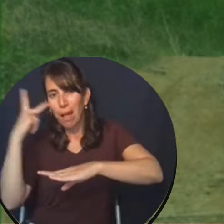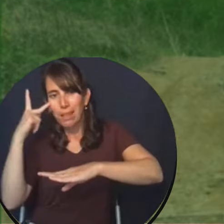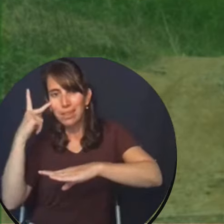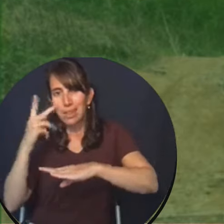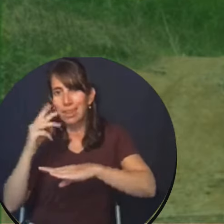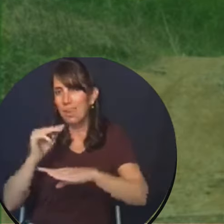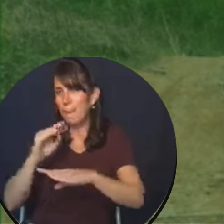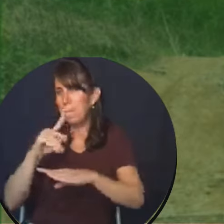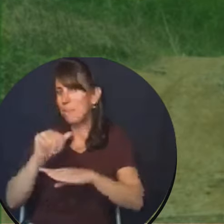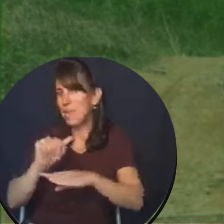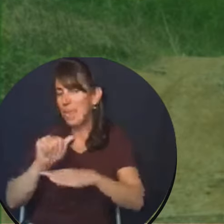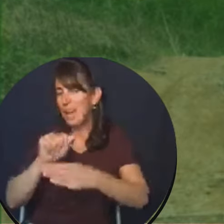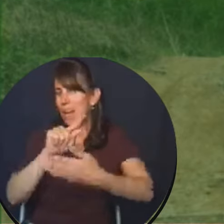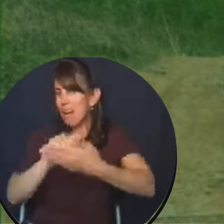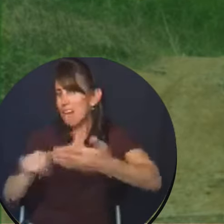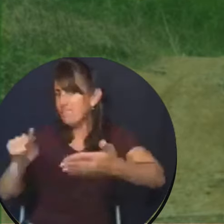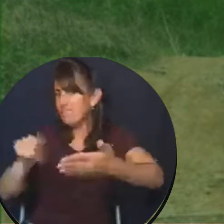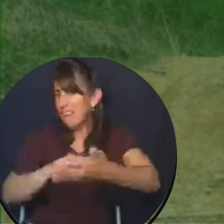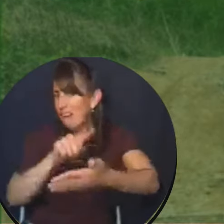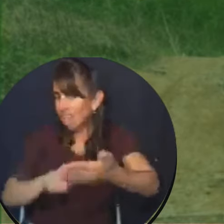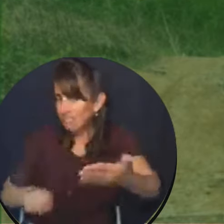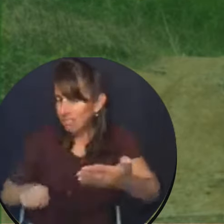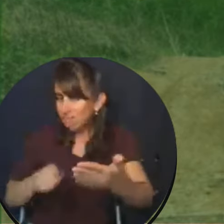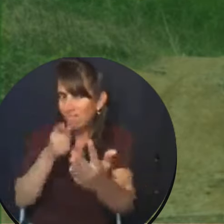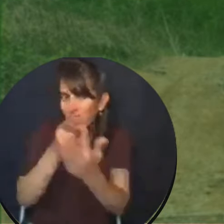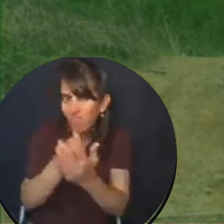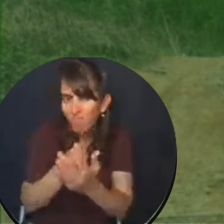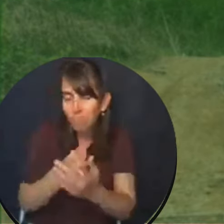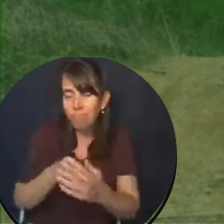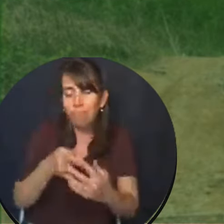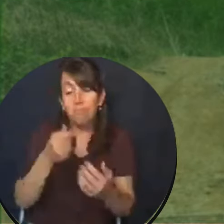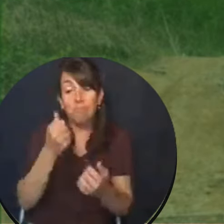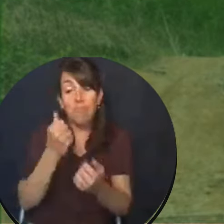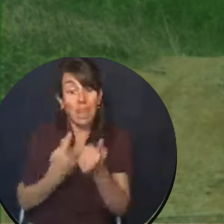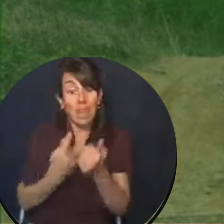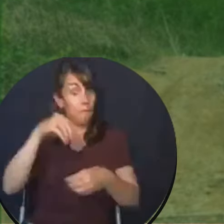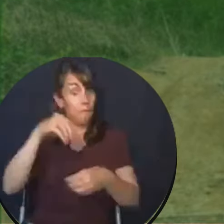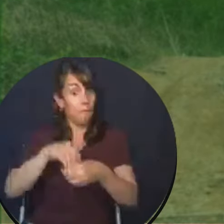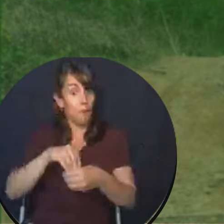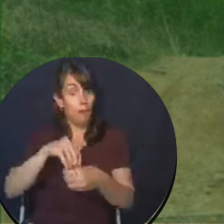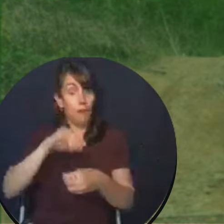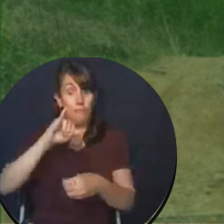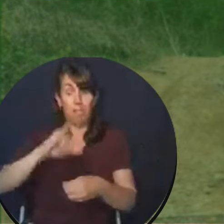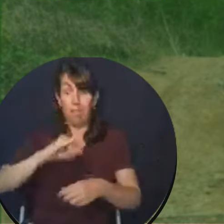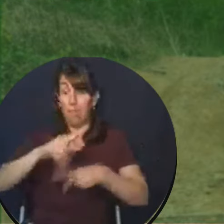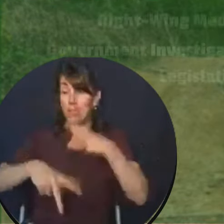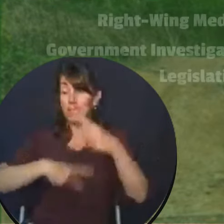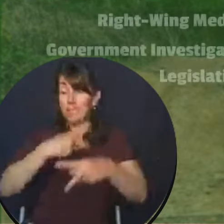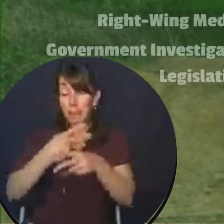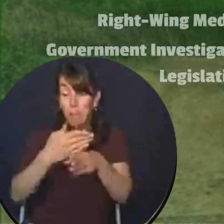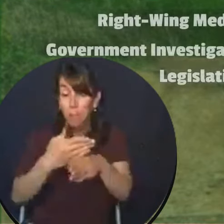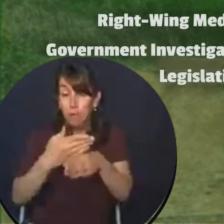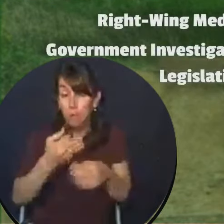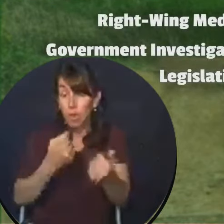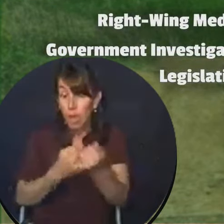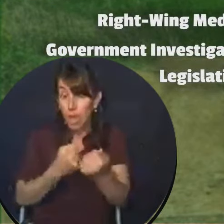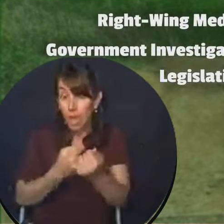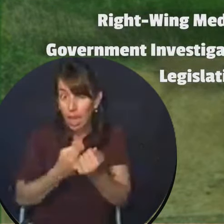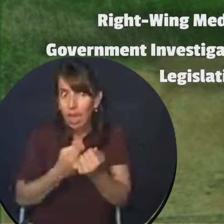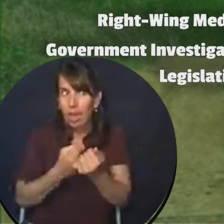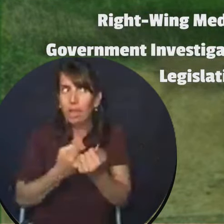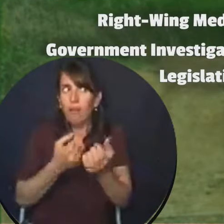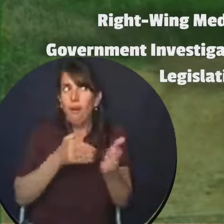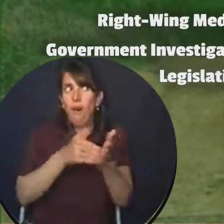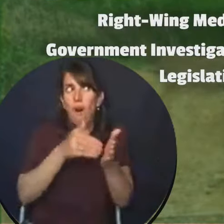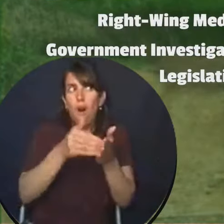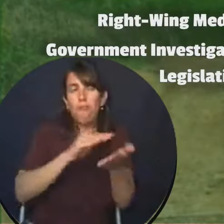in this kind of mutual aid is subjected to right-wing media attacks of doxing or threats of violence